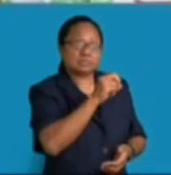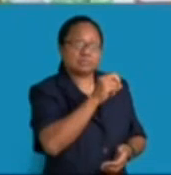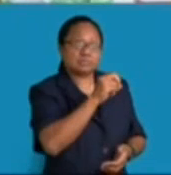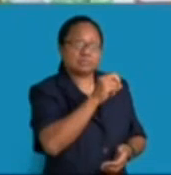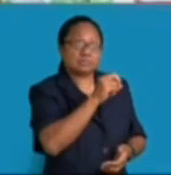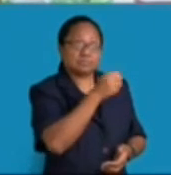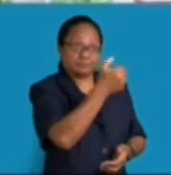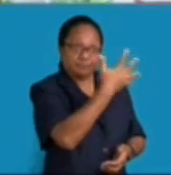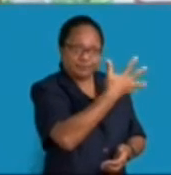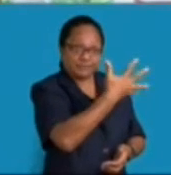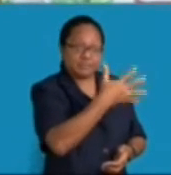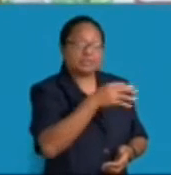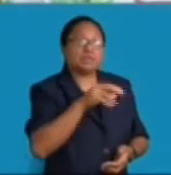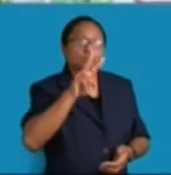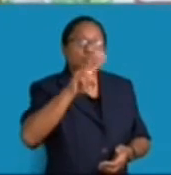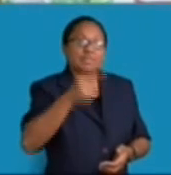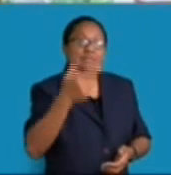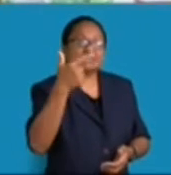2015,